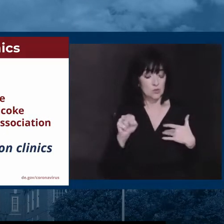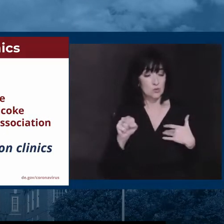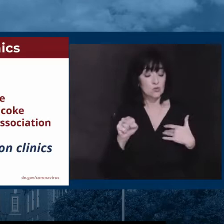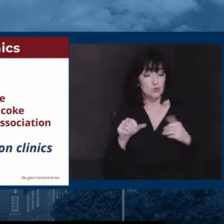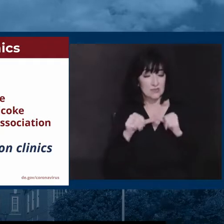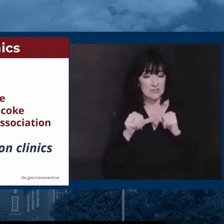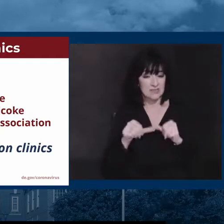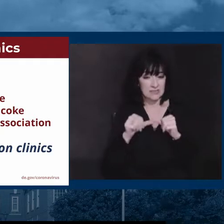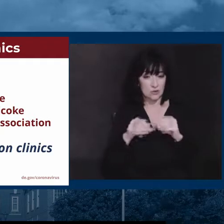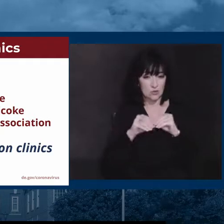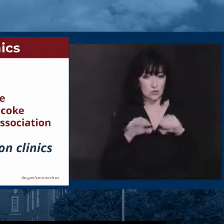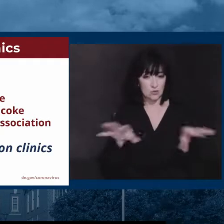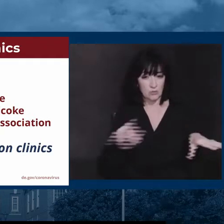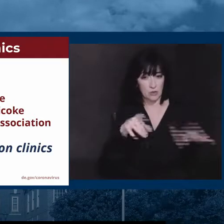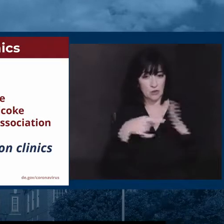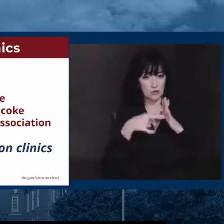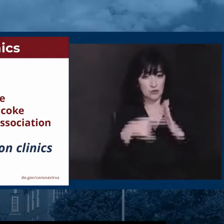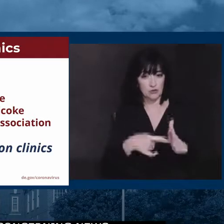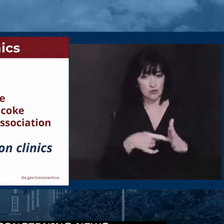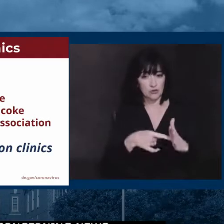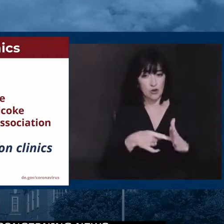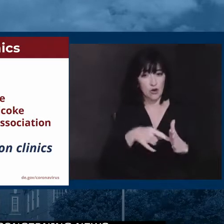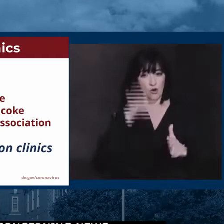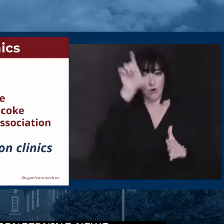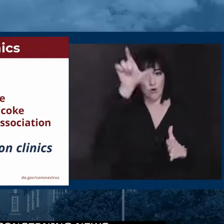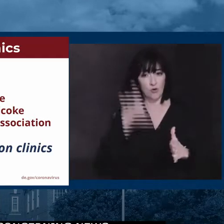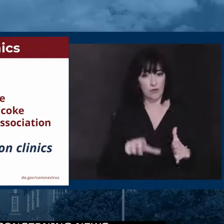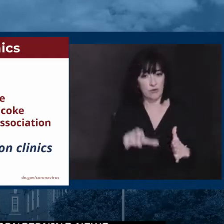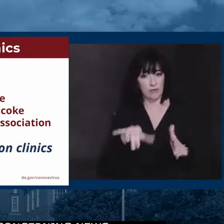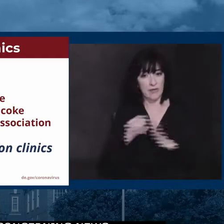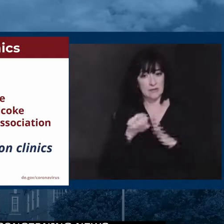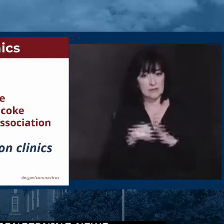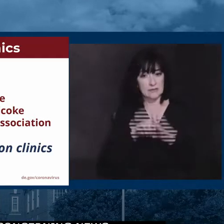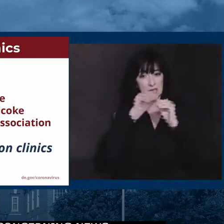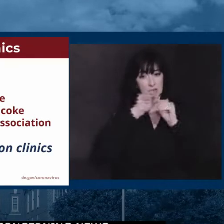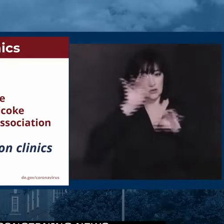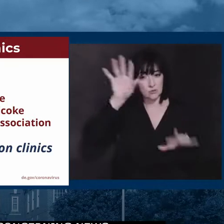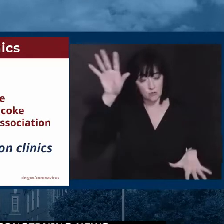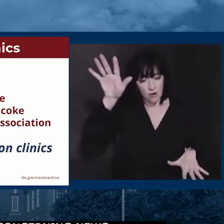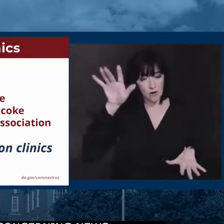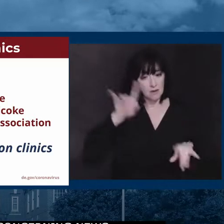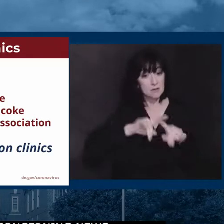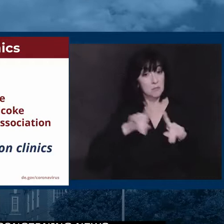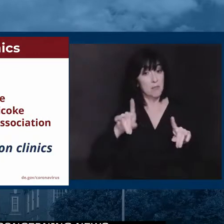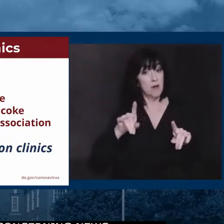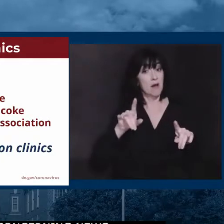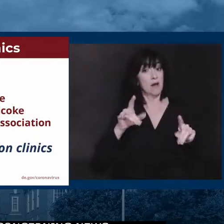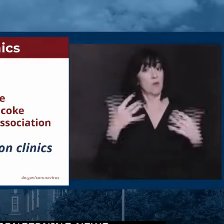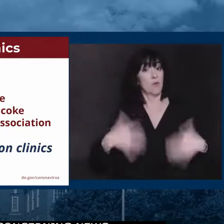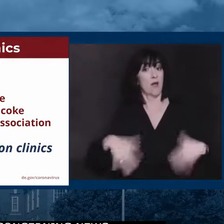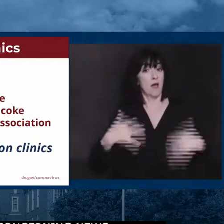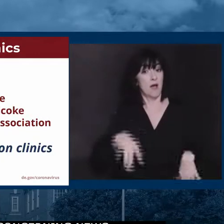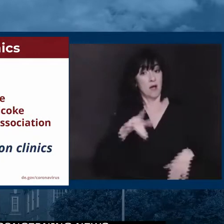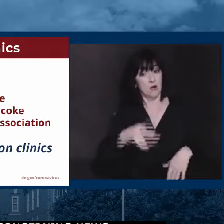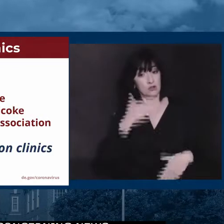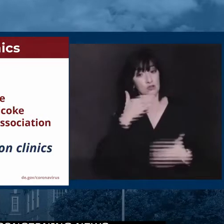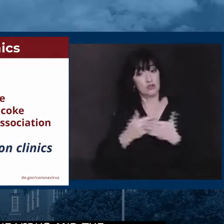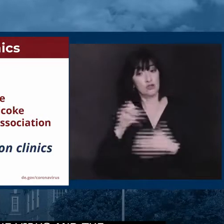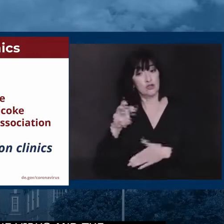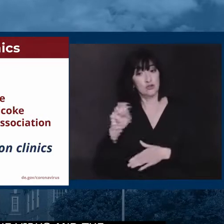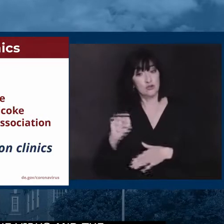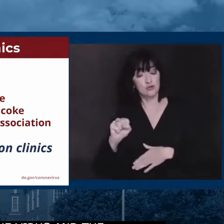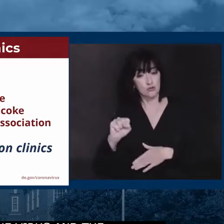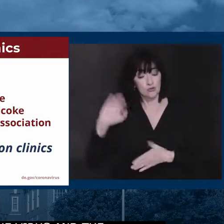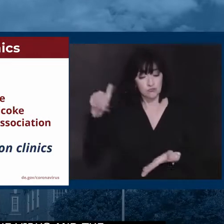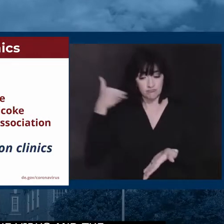in the number of positive cases, but really good news in terms of the arrival of the vaccine here in our state. The